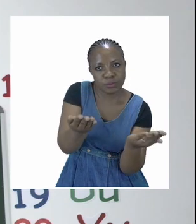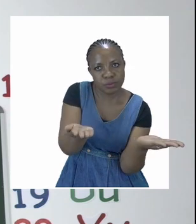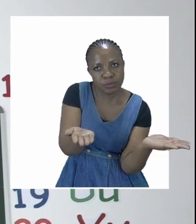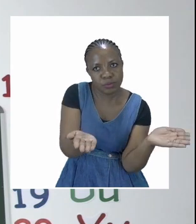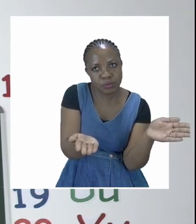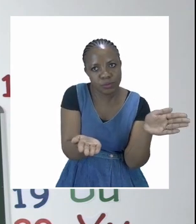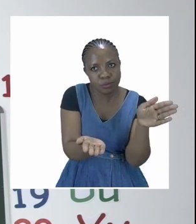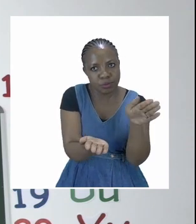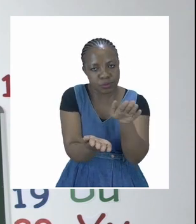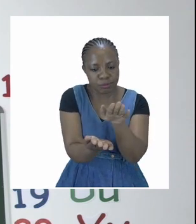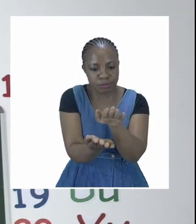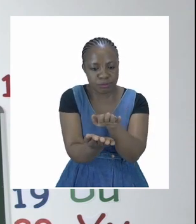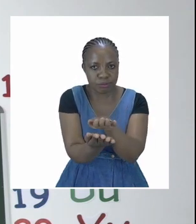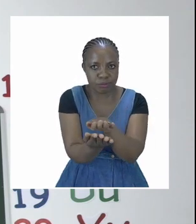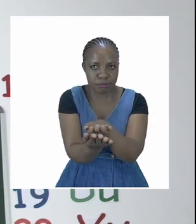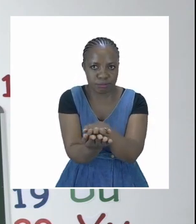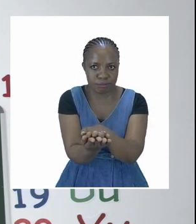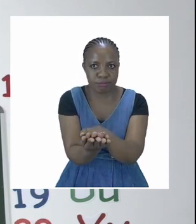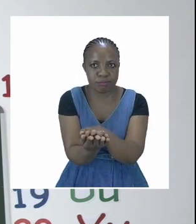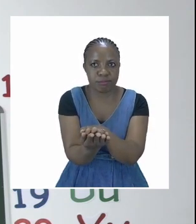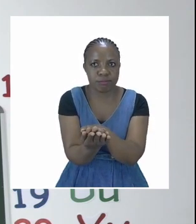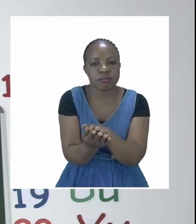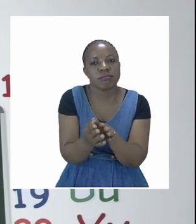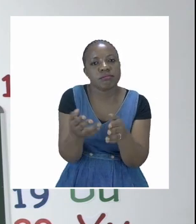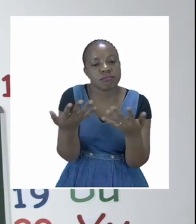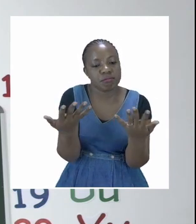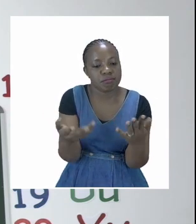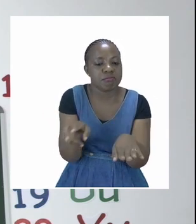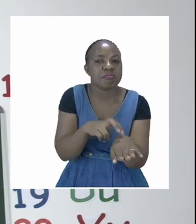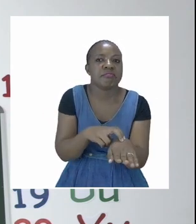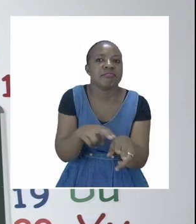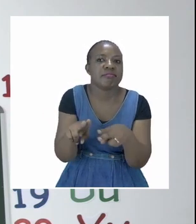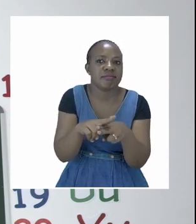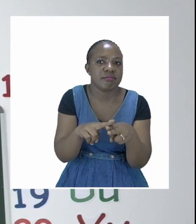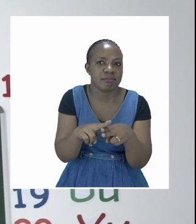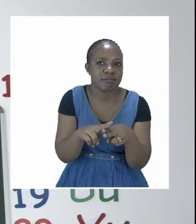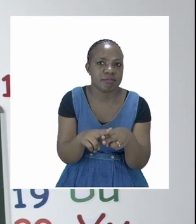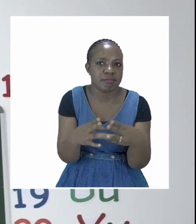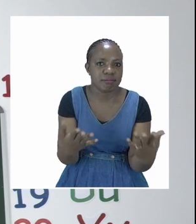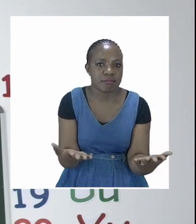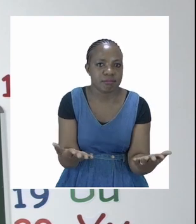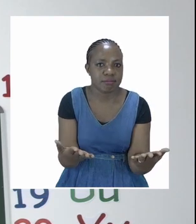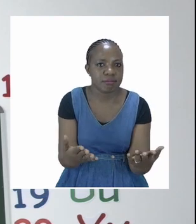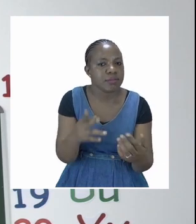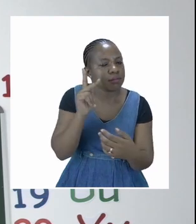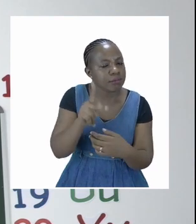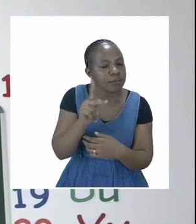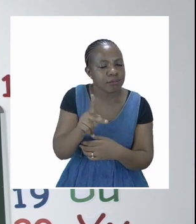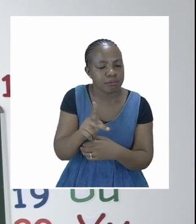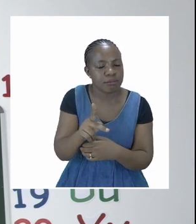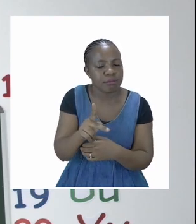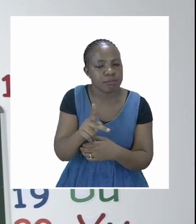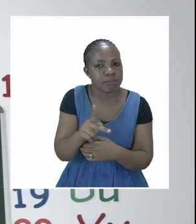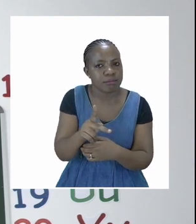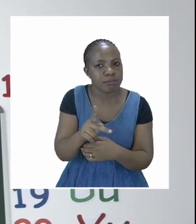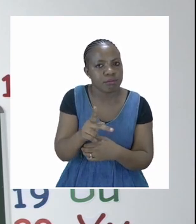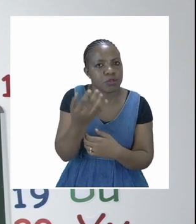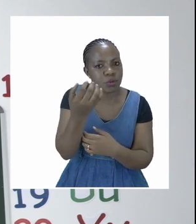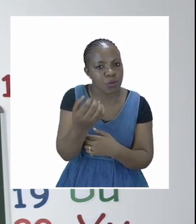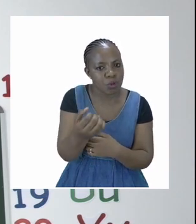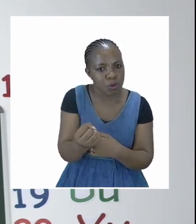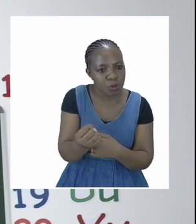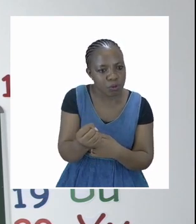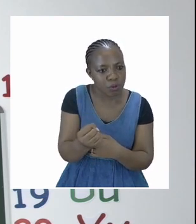it for ready to use. But there is more. We are also available on